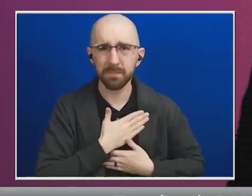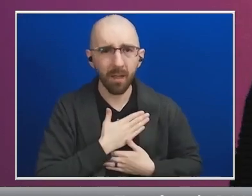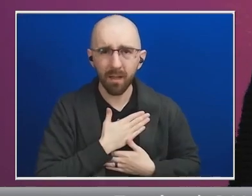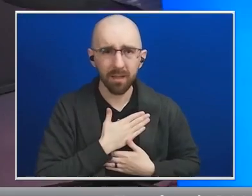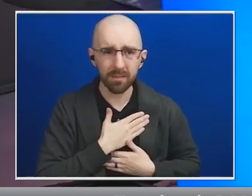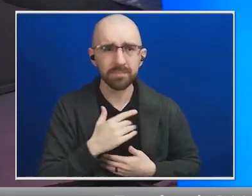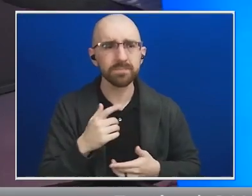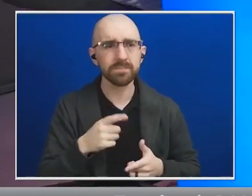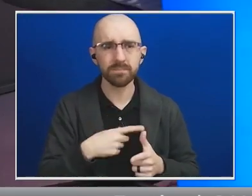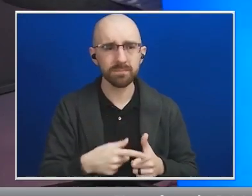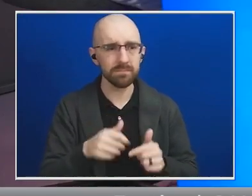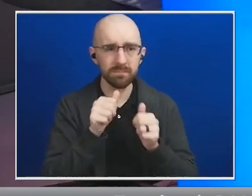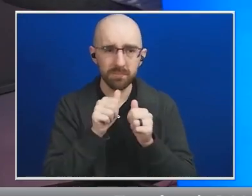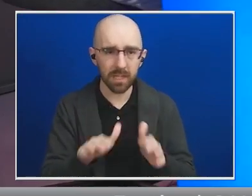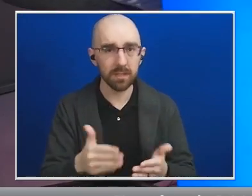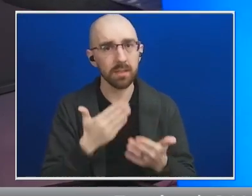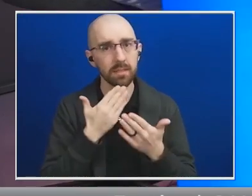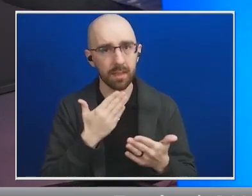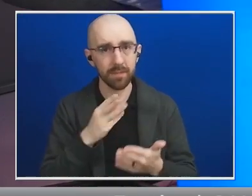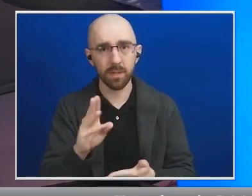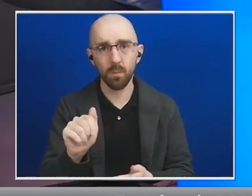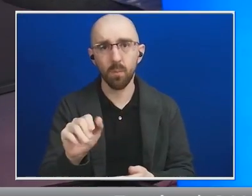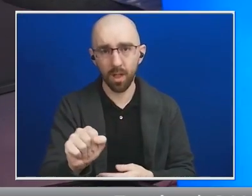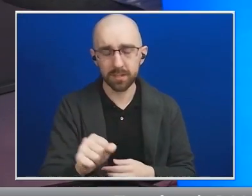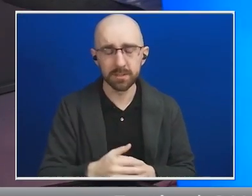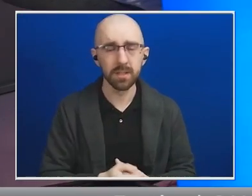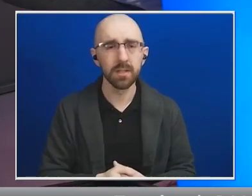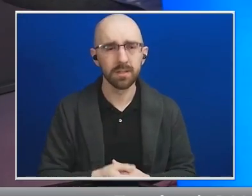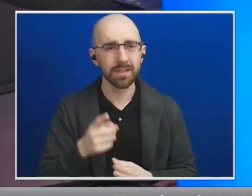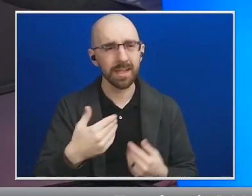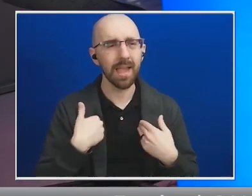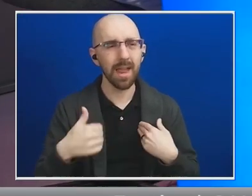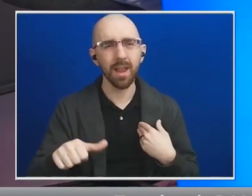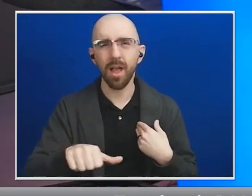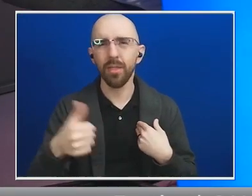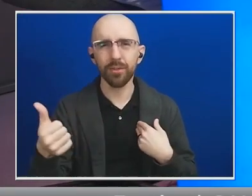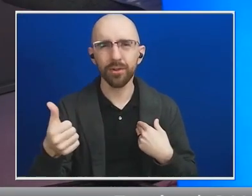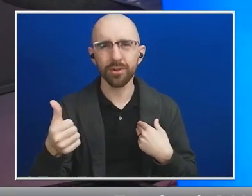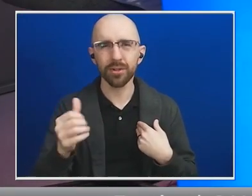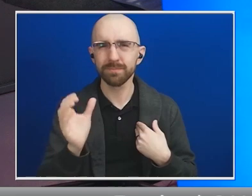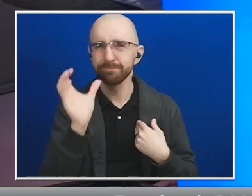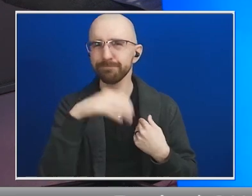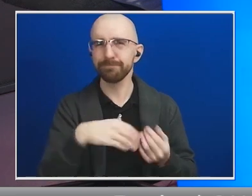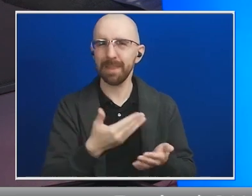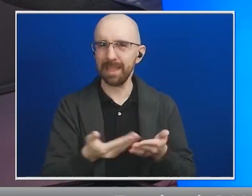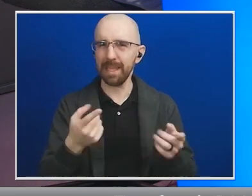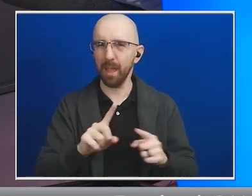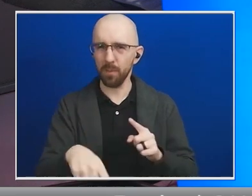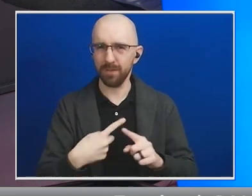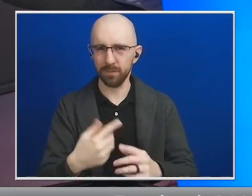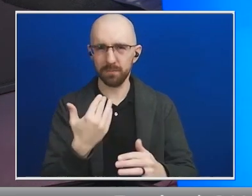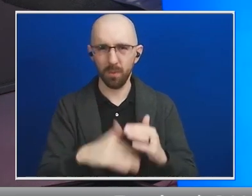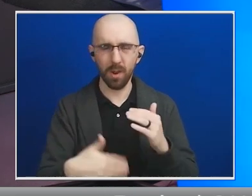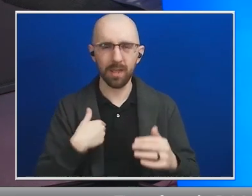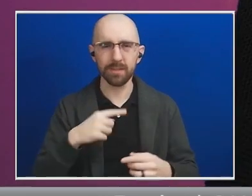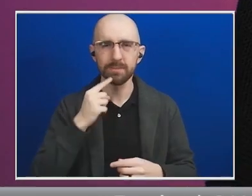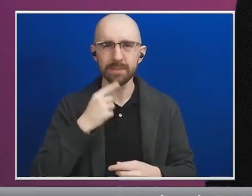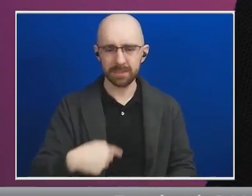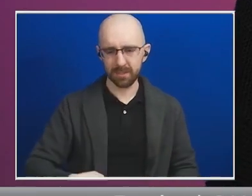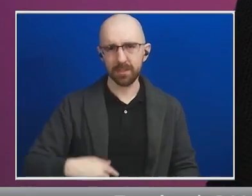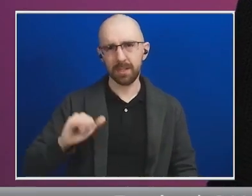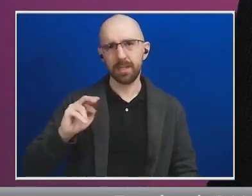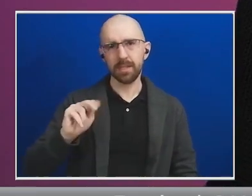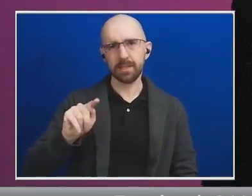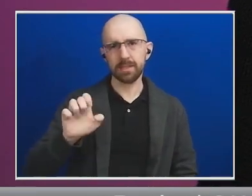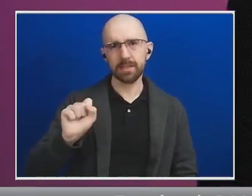and thank goodness that he was. But, you know, he had other anomalies when he was born. He had severe intestinal disorders, and so that was our